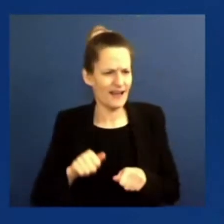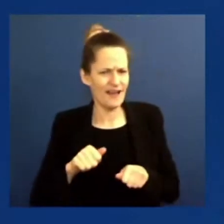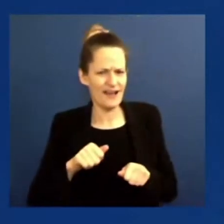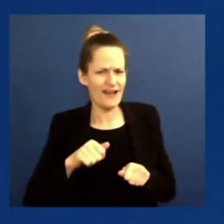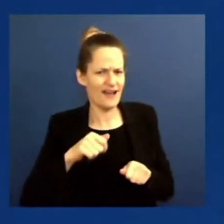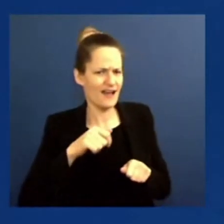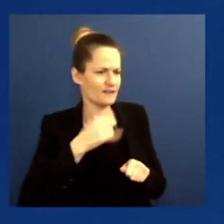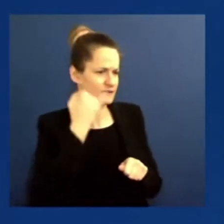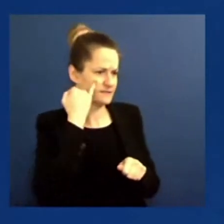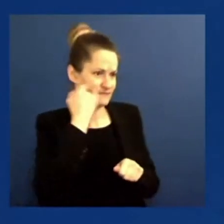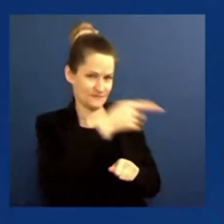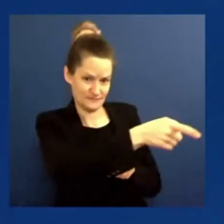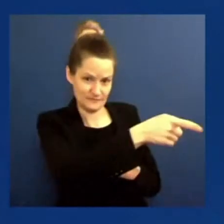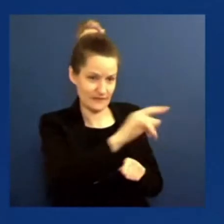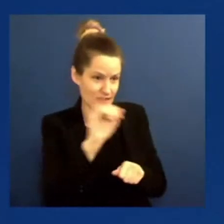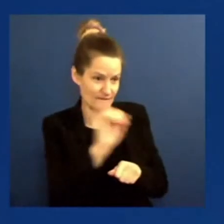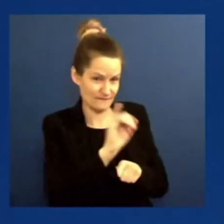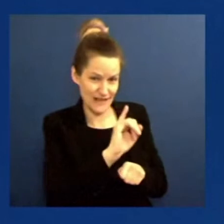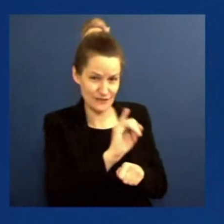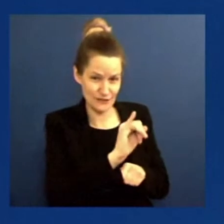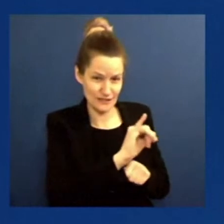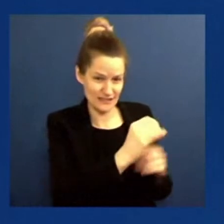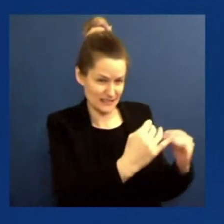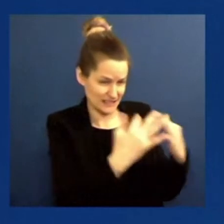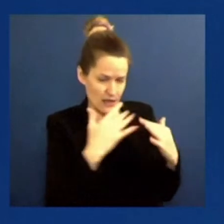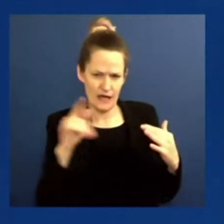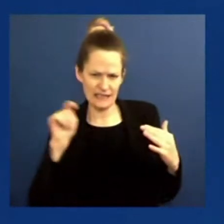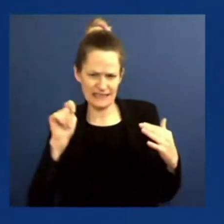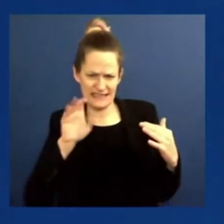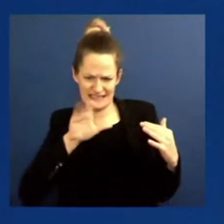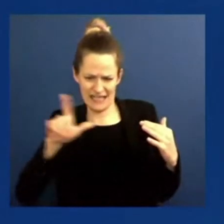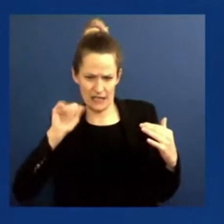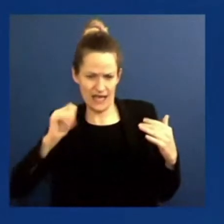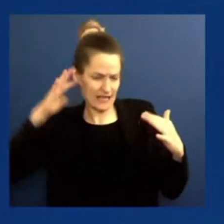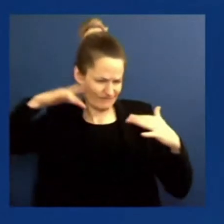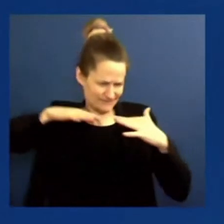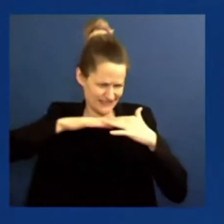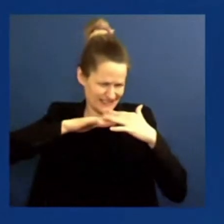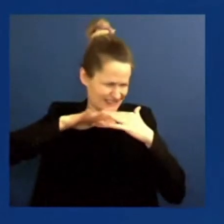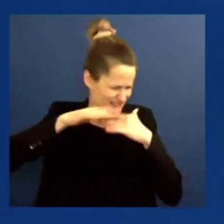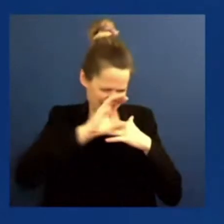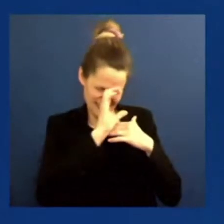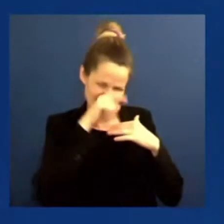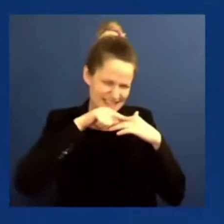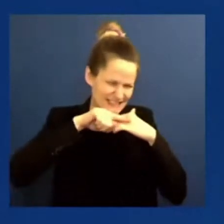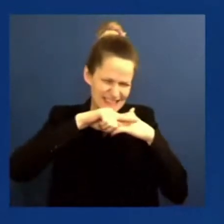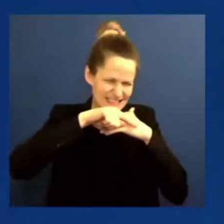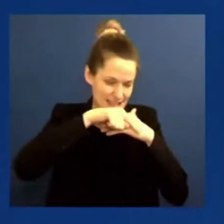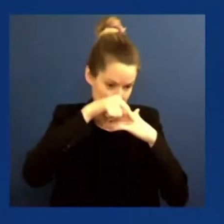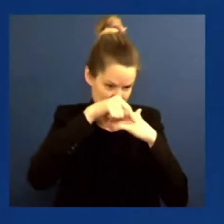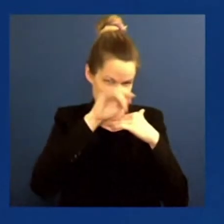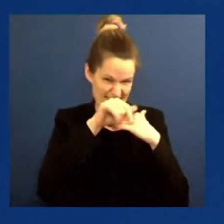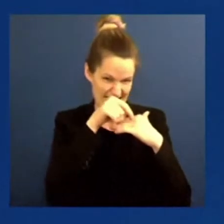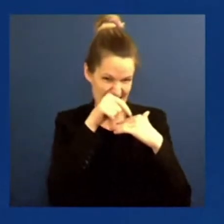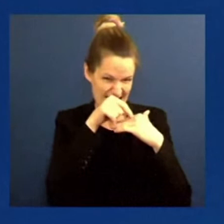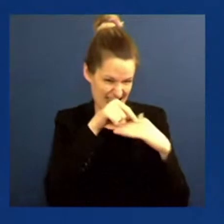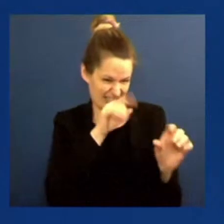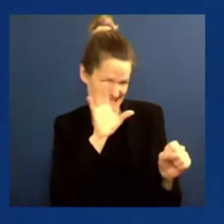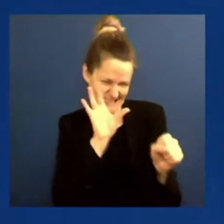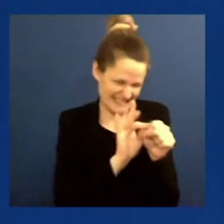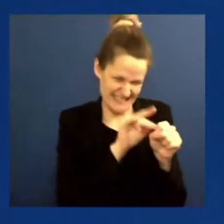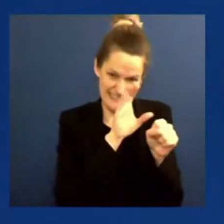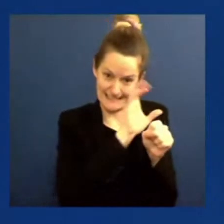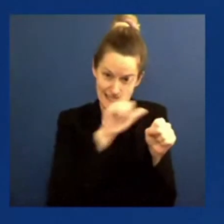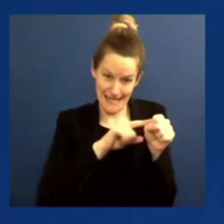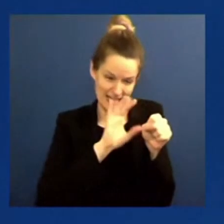the virus-infected cells. They have a greater breadth, namely they are more cross-reactive in